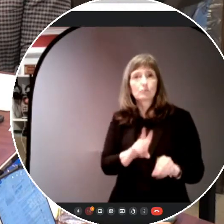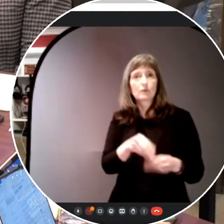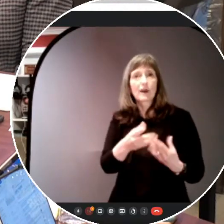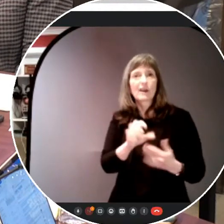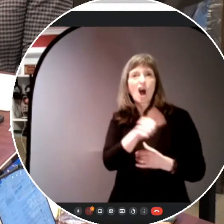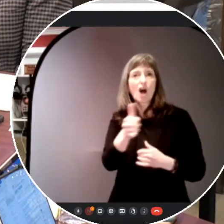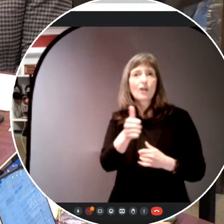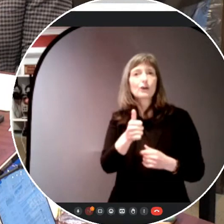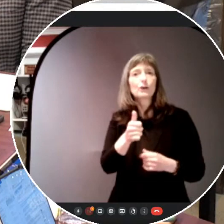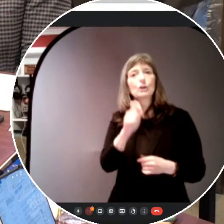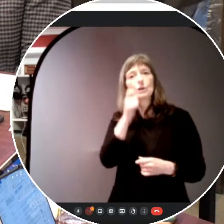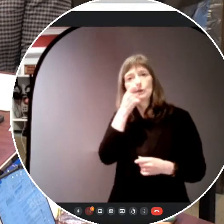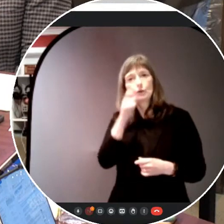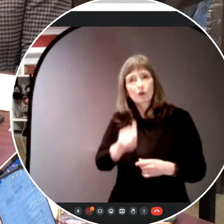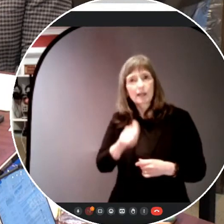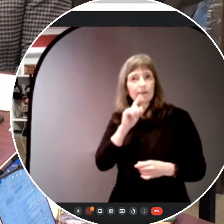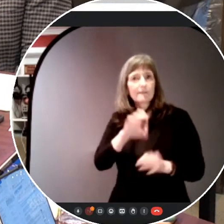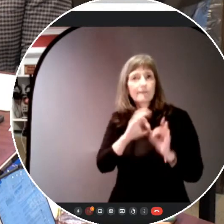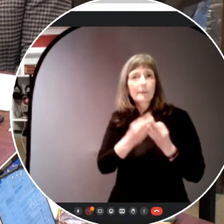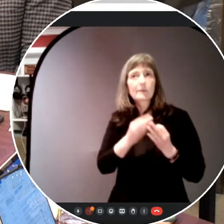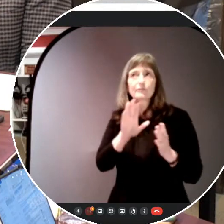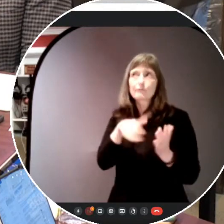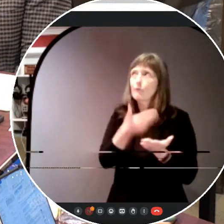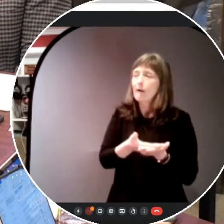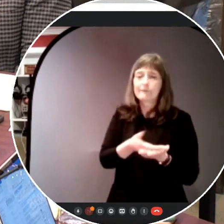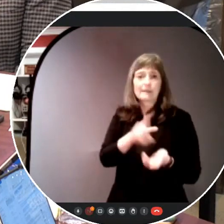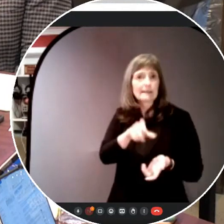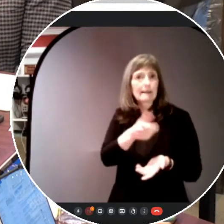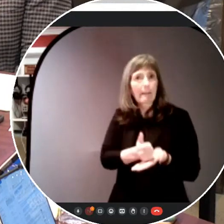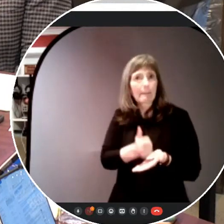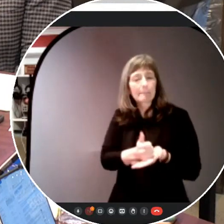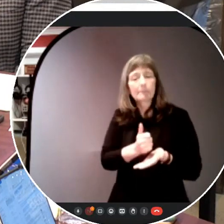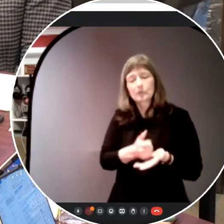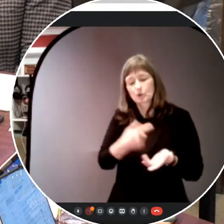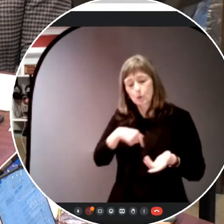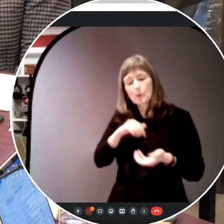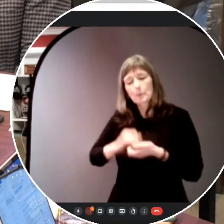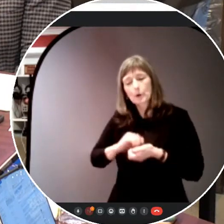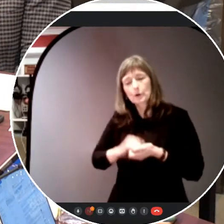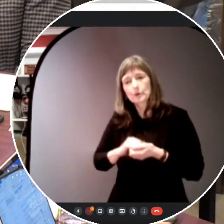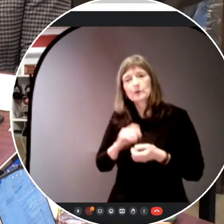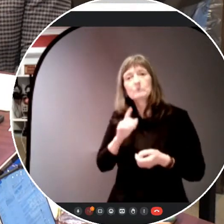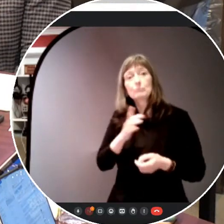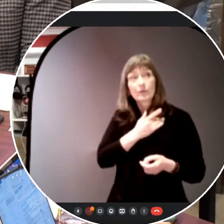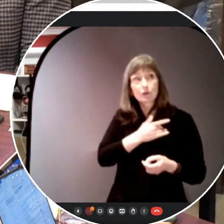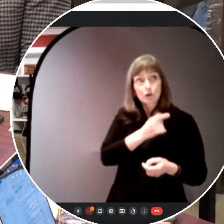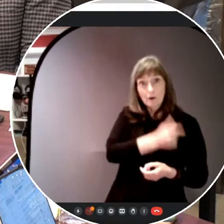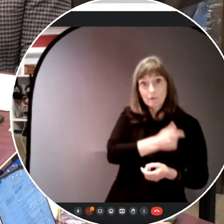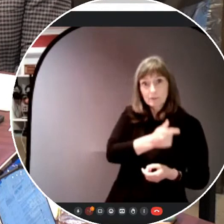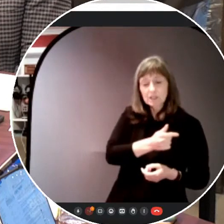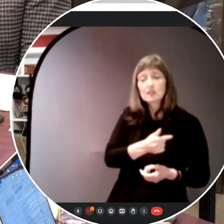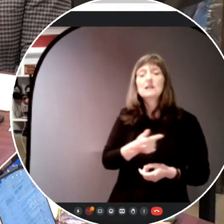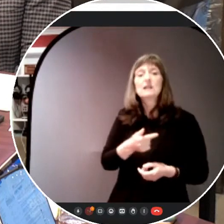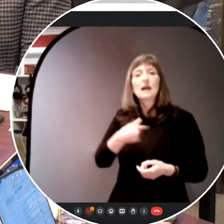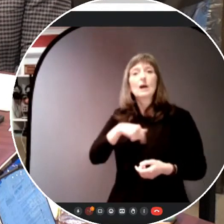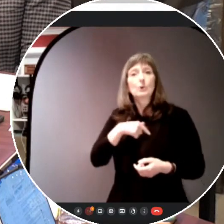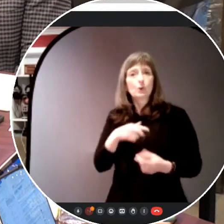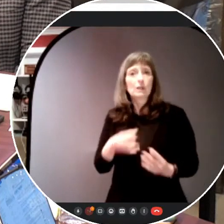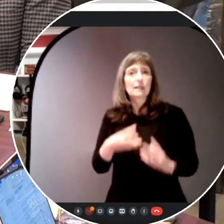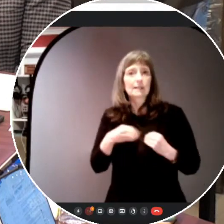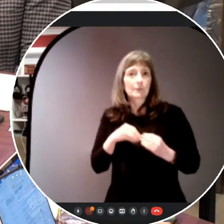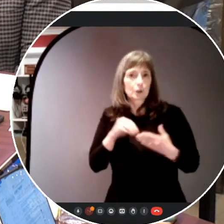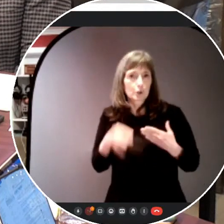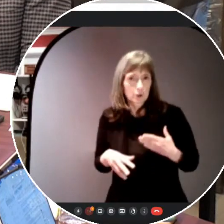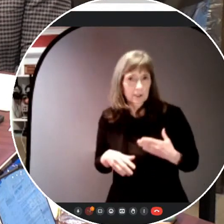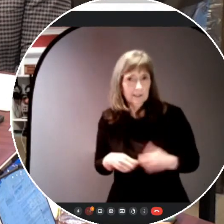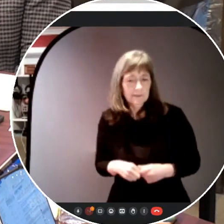arriving Ukrainian families, of which we, in partner with provincial government accepted and welcomed a